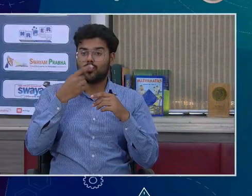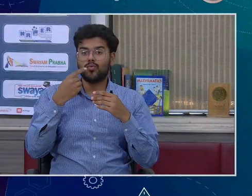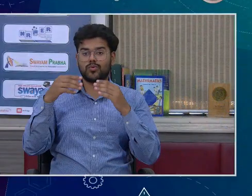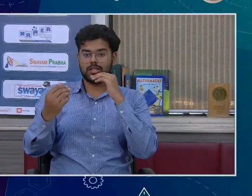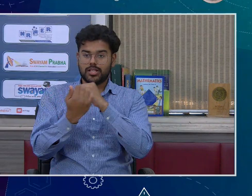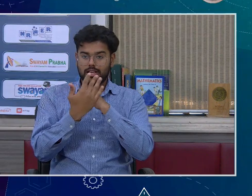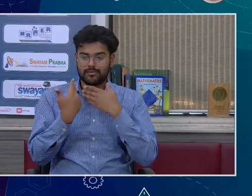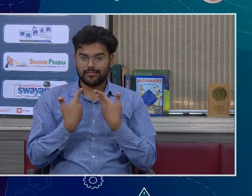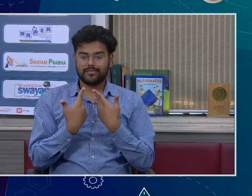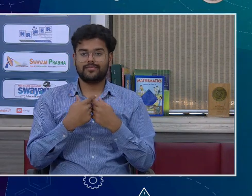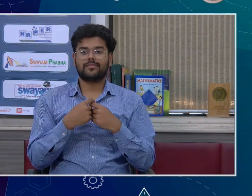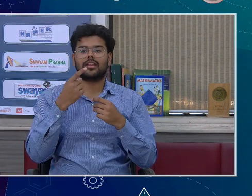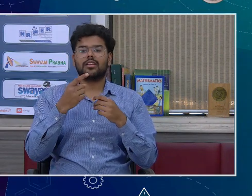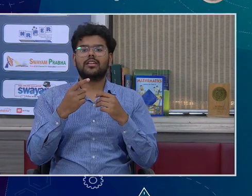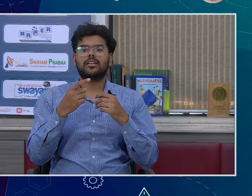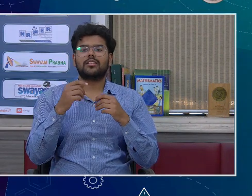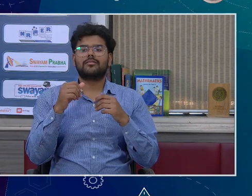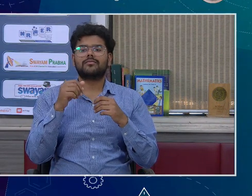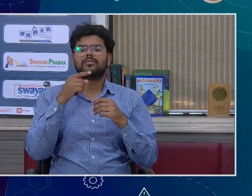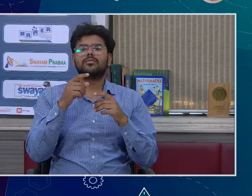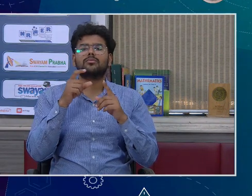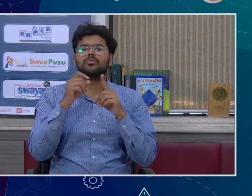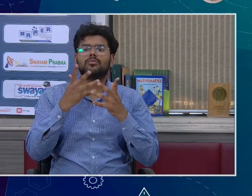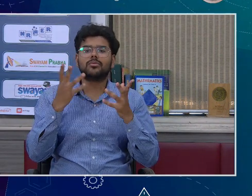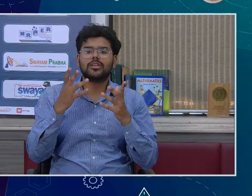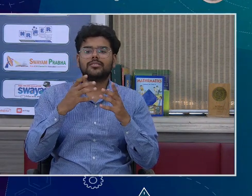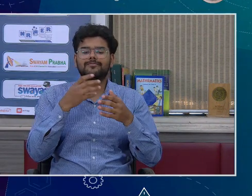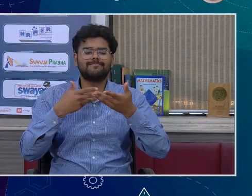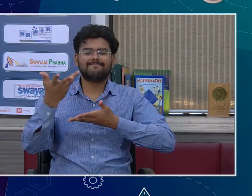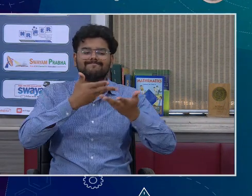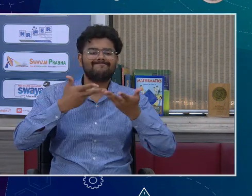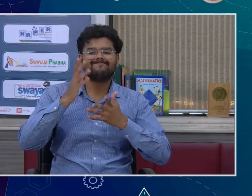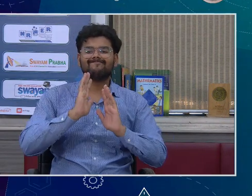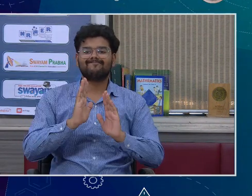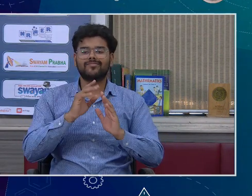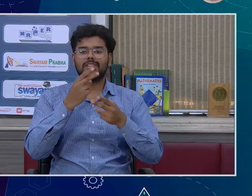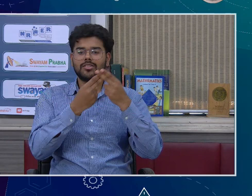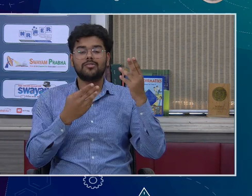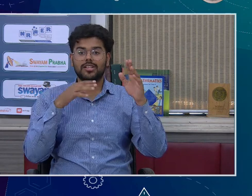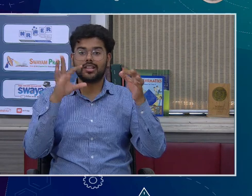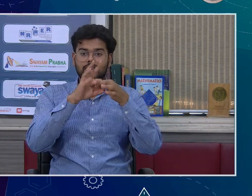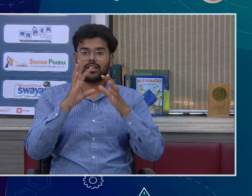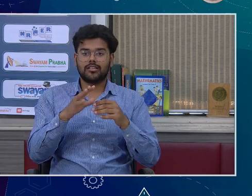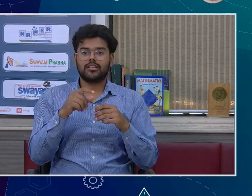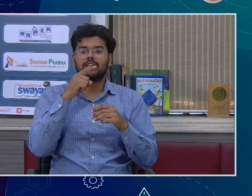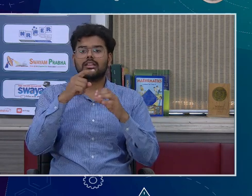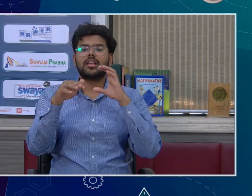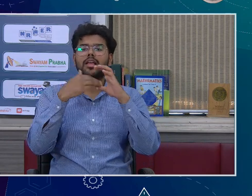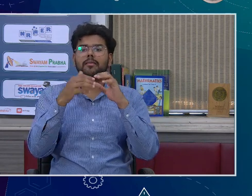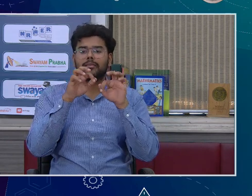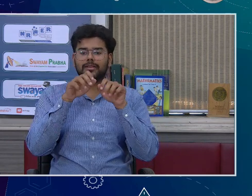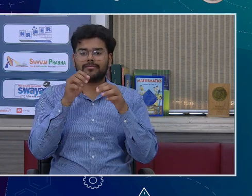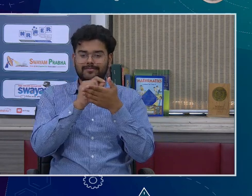more about your homework and your, you know, activities which you can do in and around this story. So note down the email ID of this